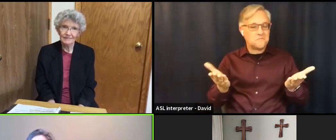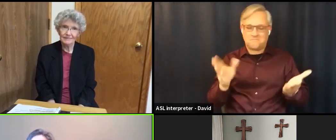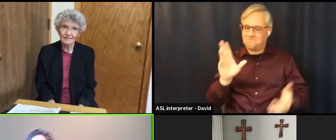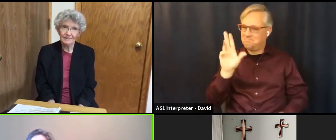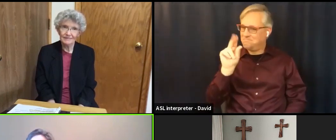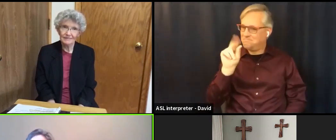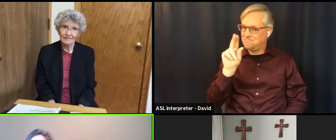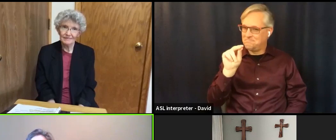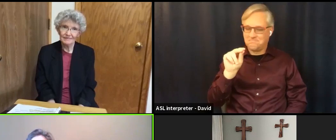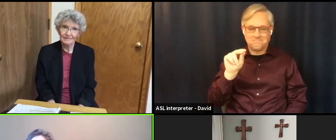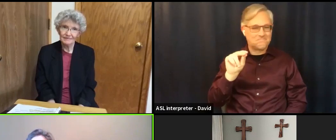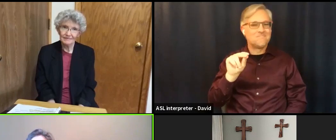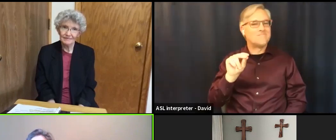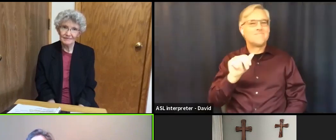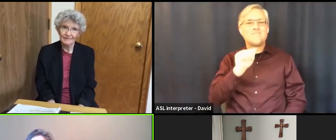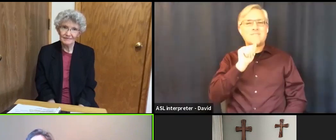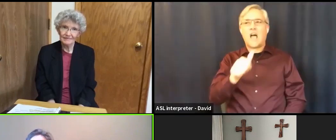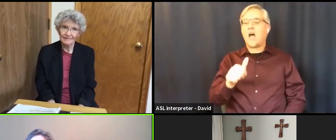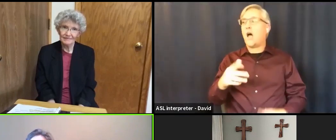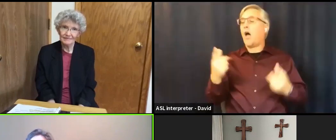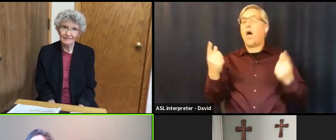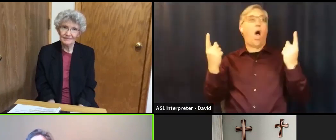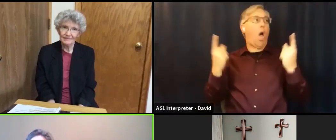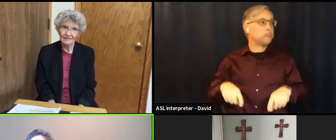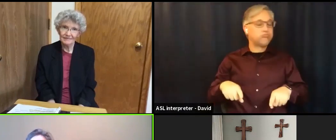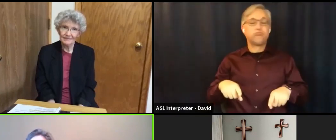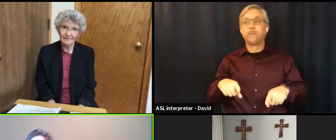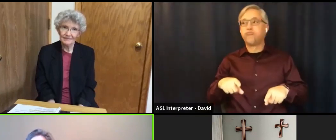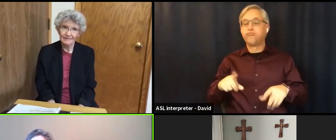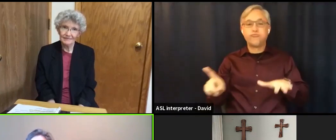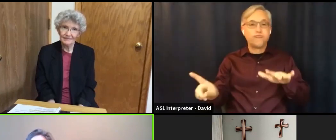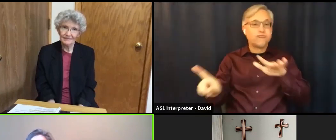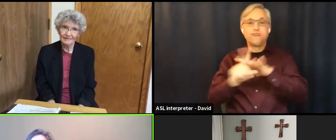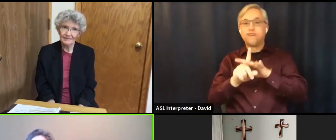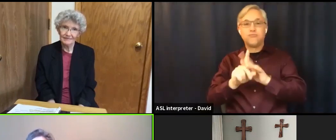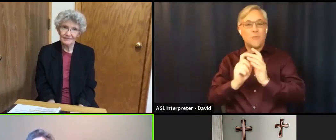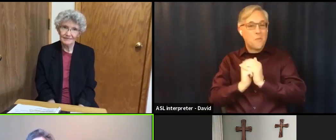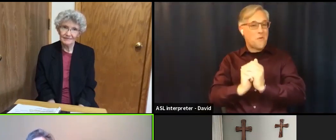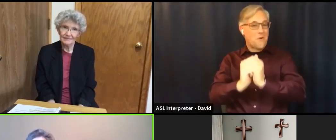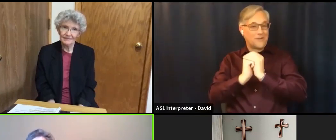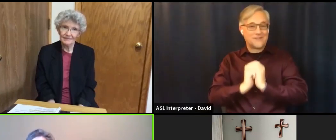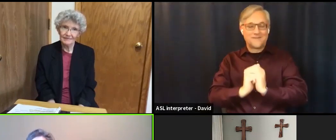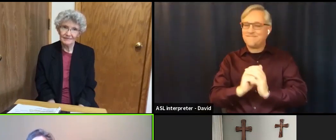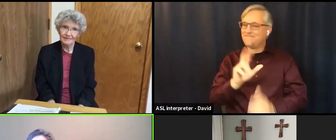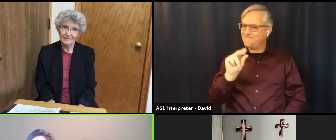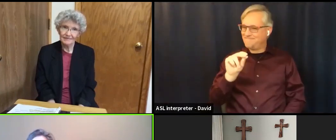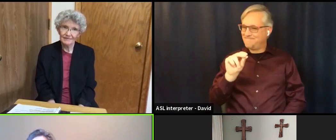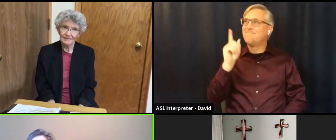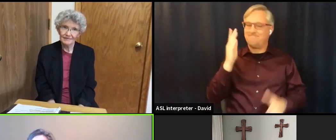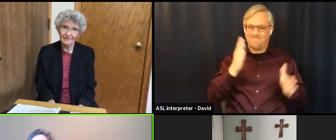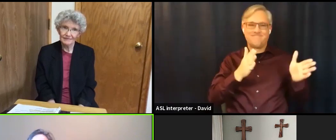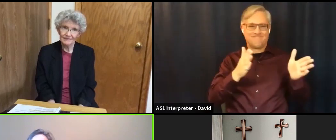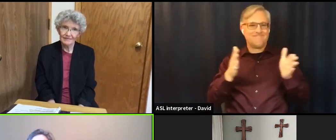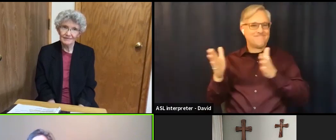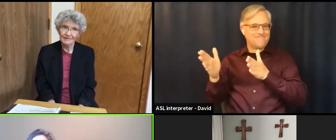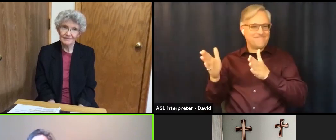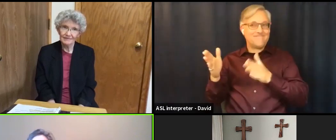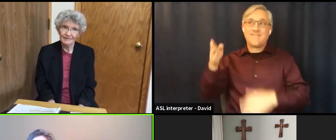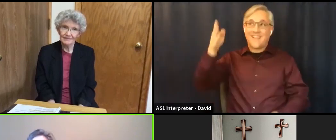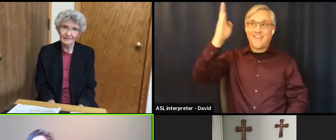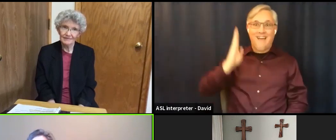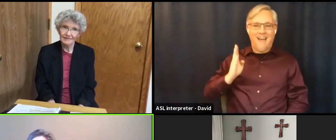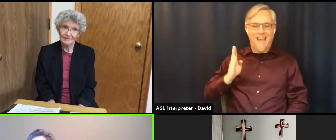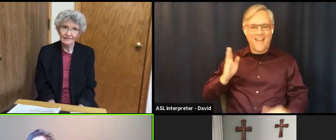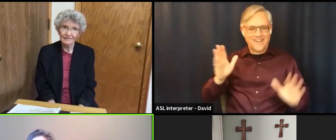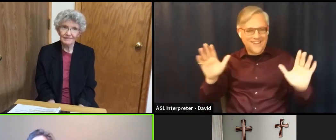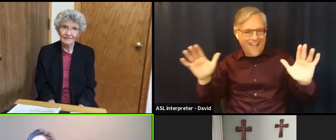accident that those of us who join in worship together are here. God brings